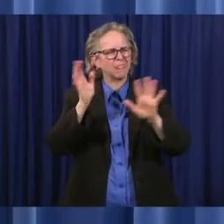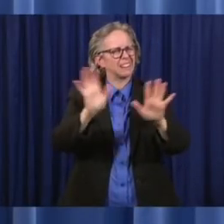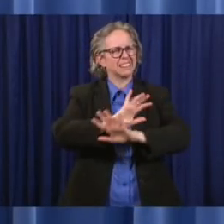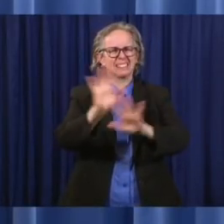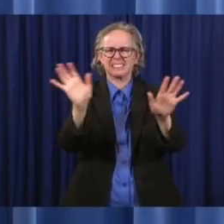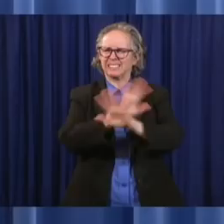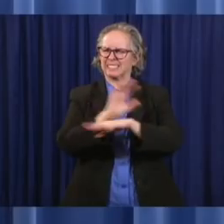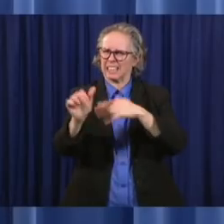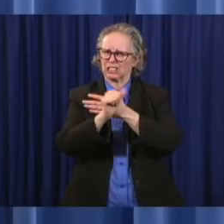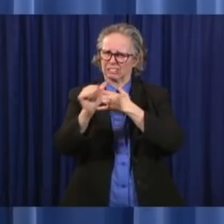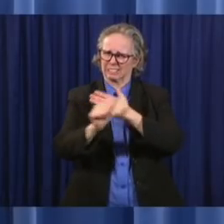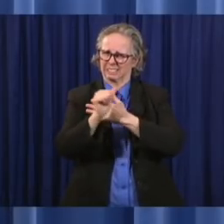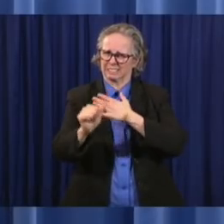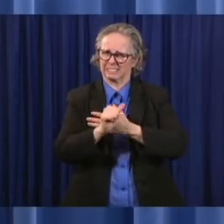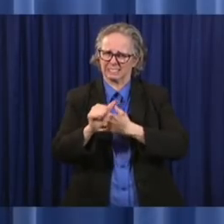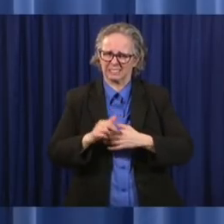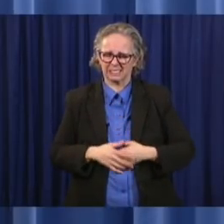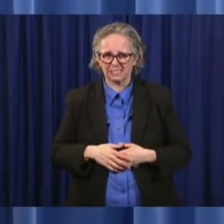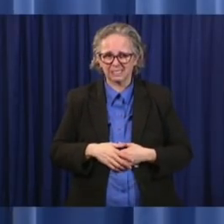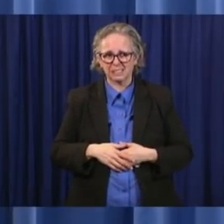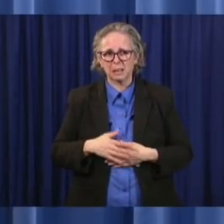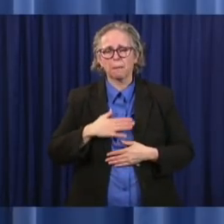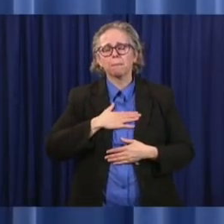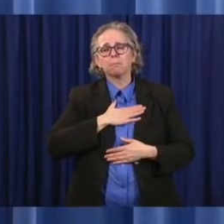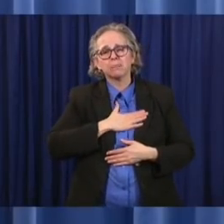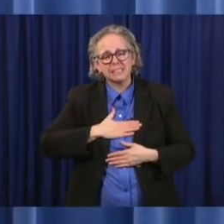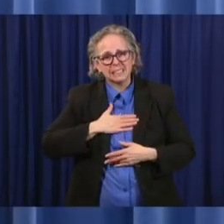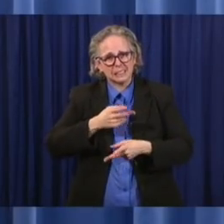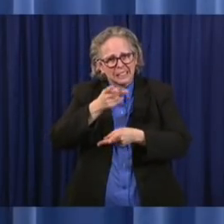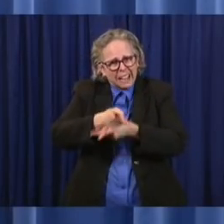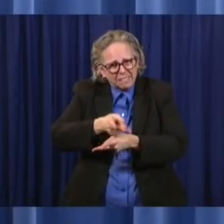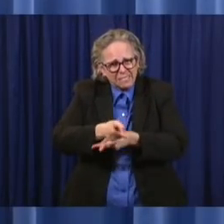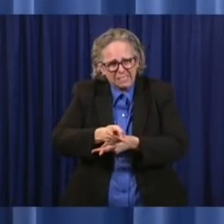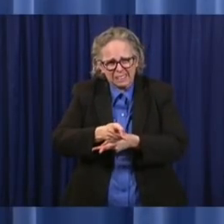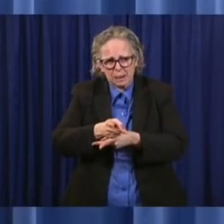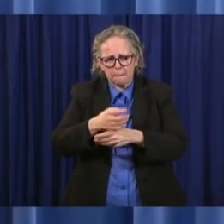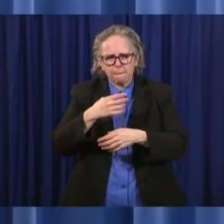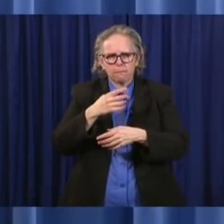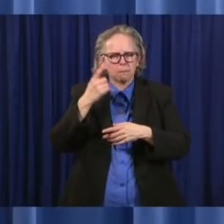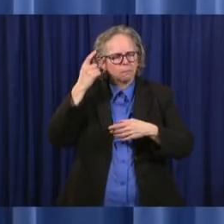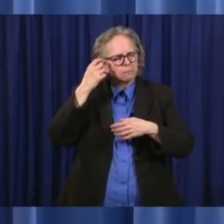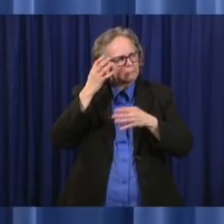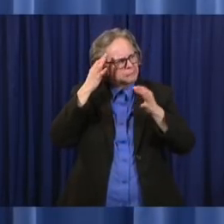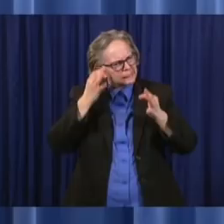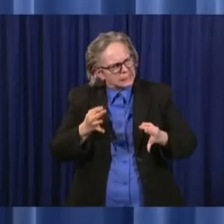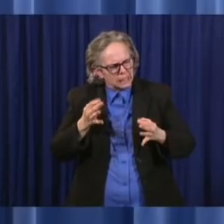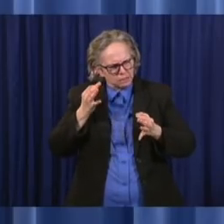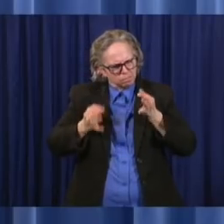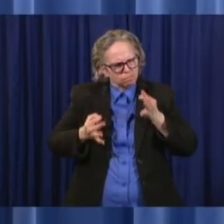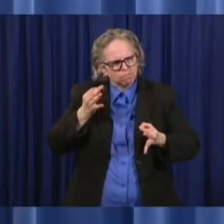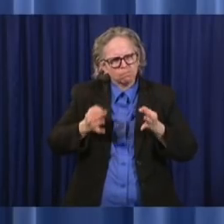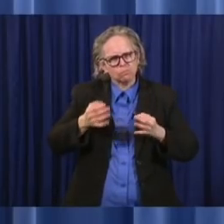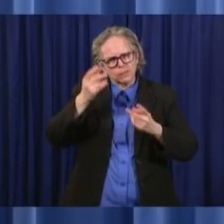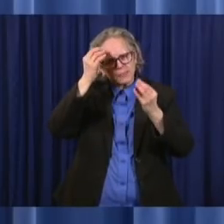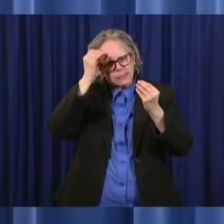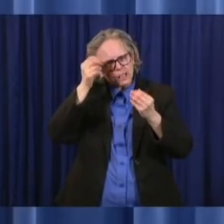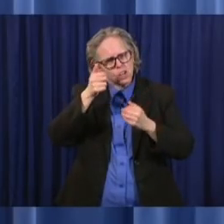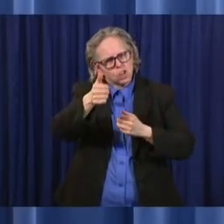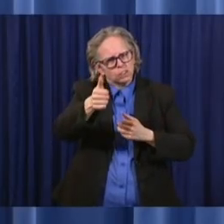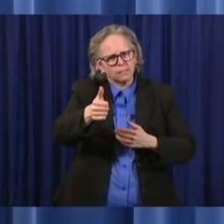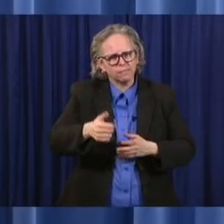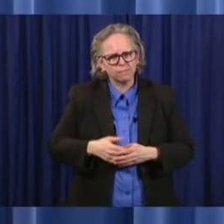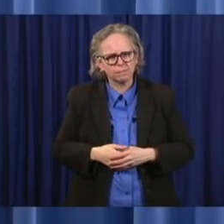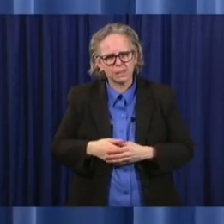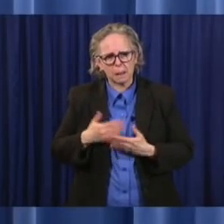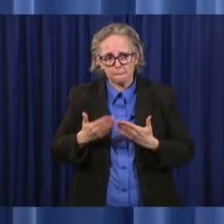everyone is just be cautious, make rational decisions about those